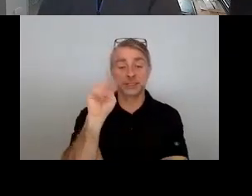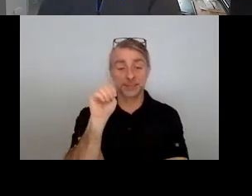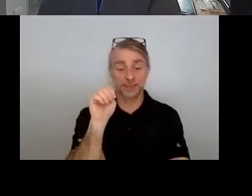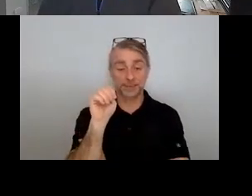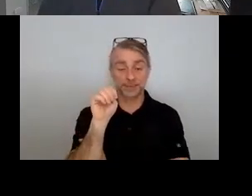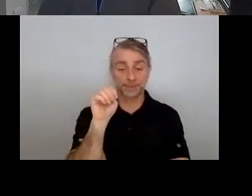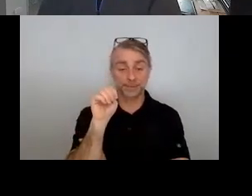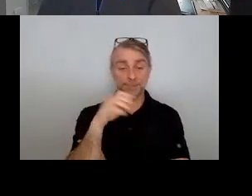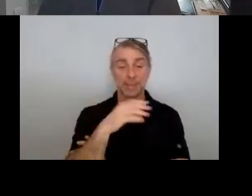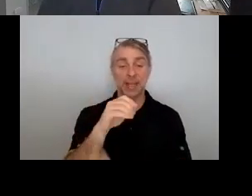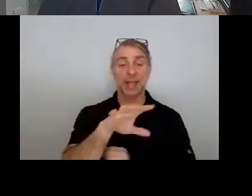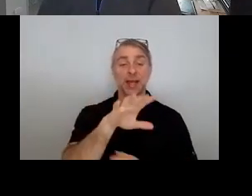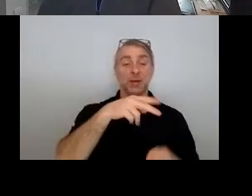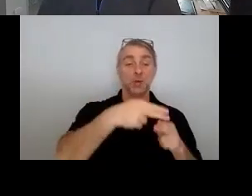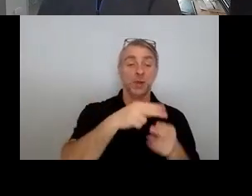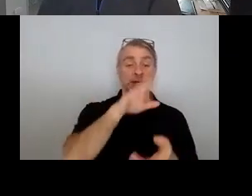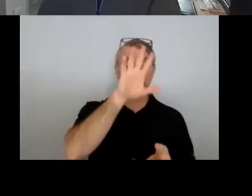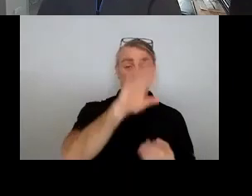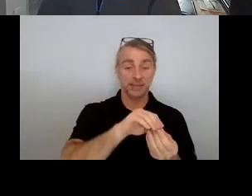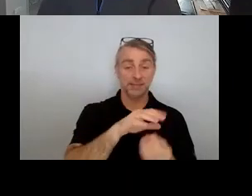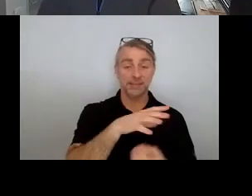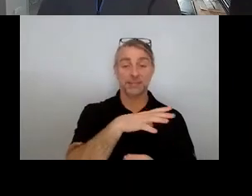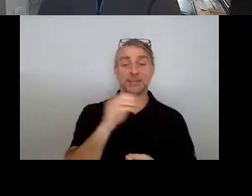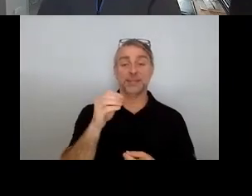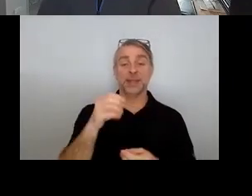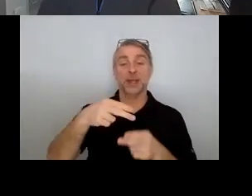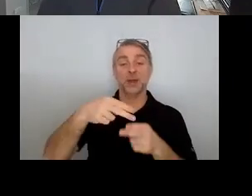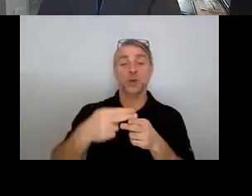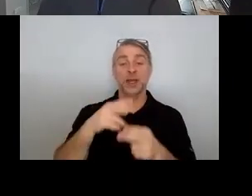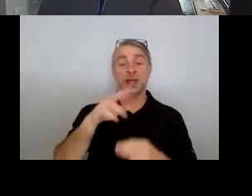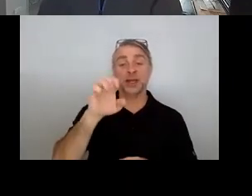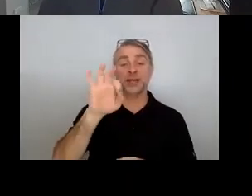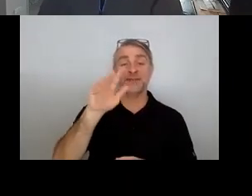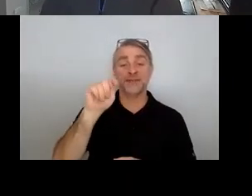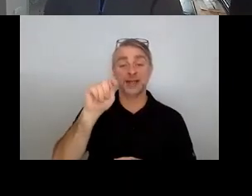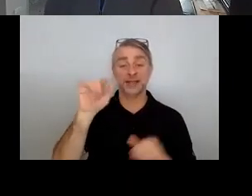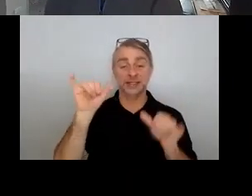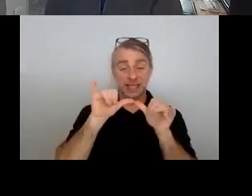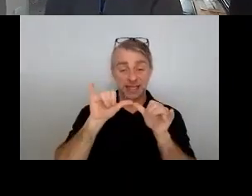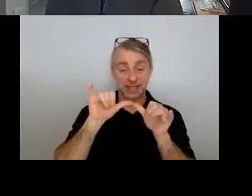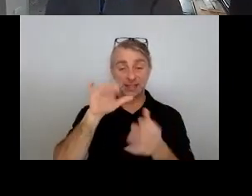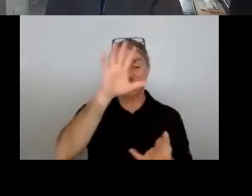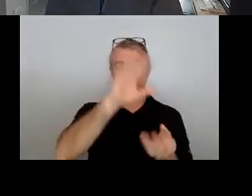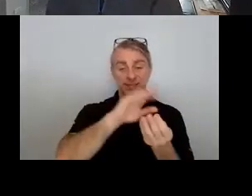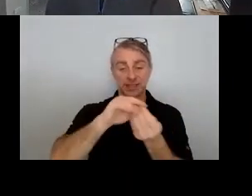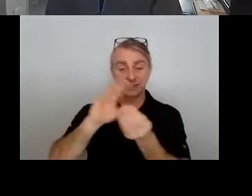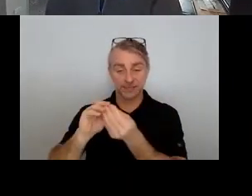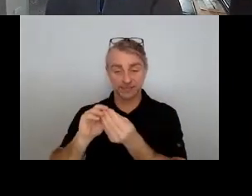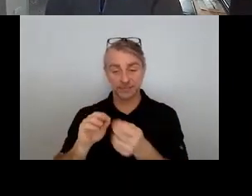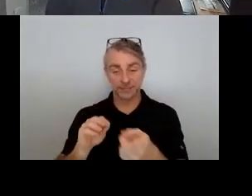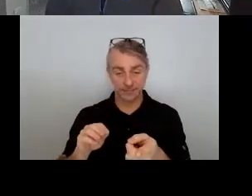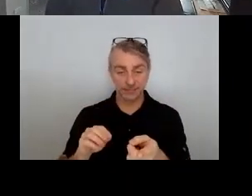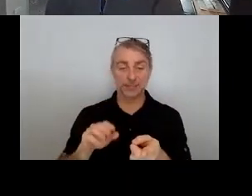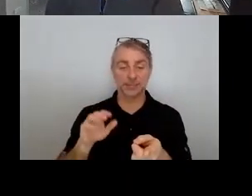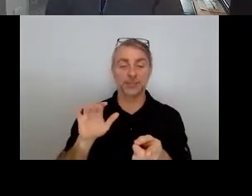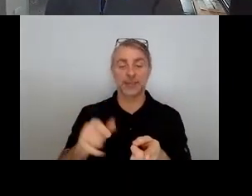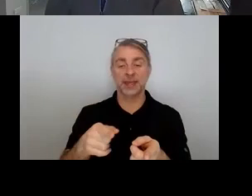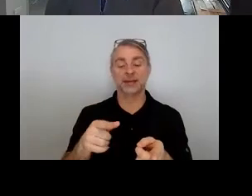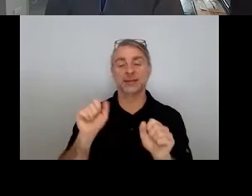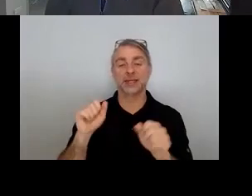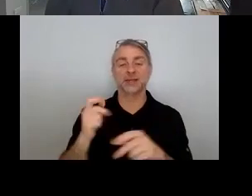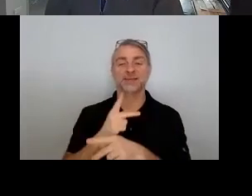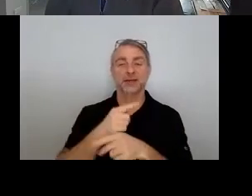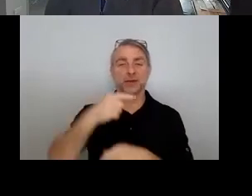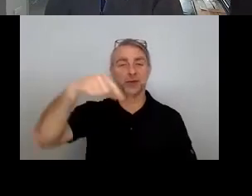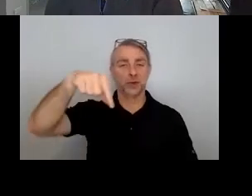the sum of our weights and the sum of our weighted effect sizes, we have all of the pieces we need to calculate our Q